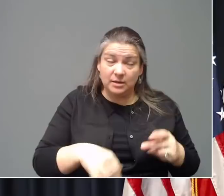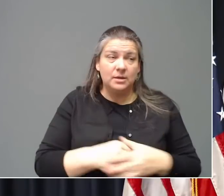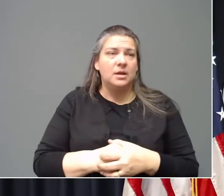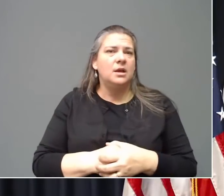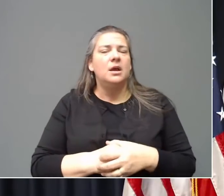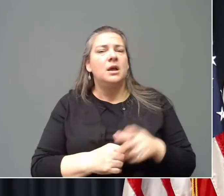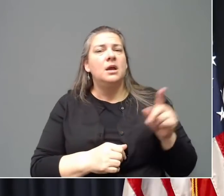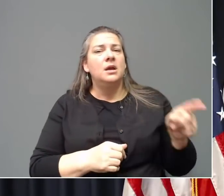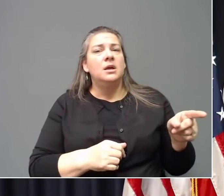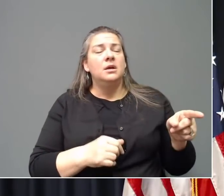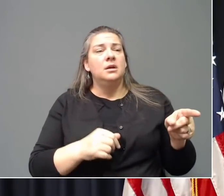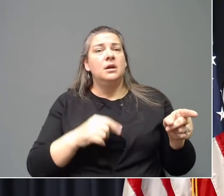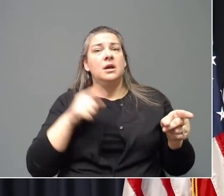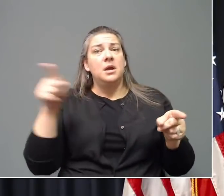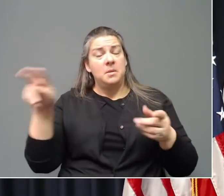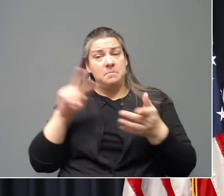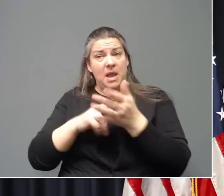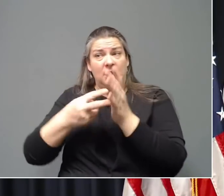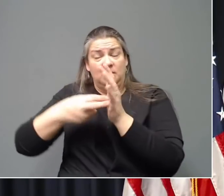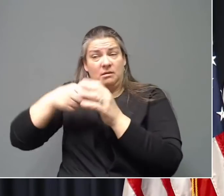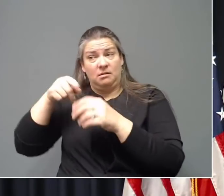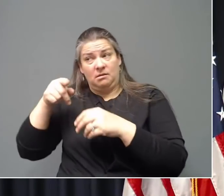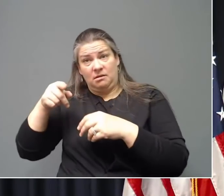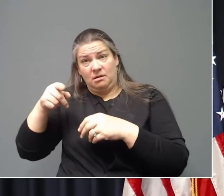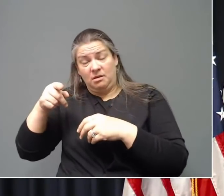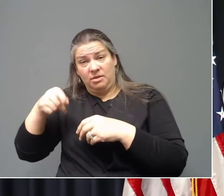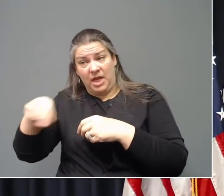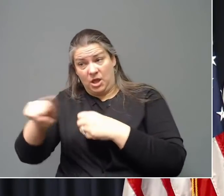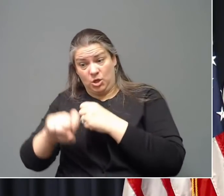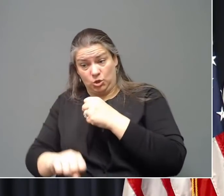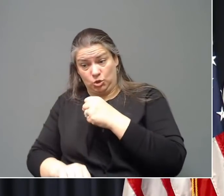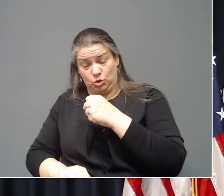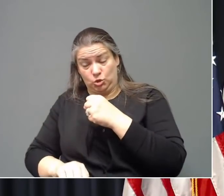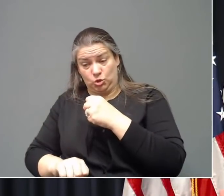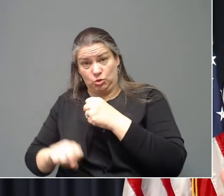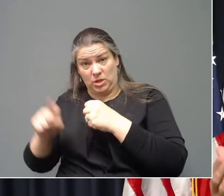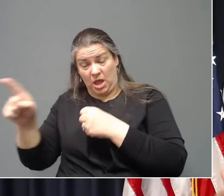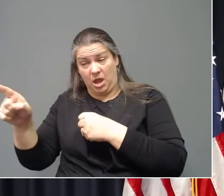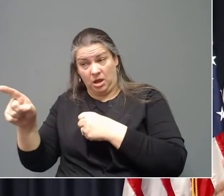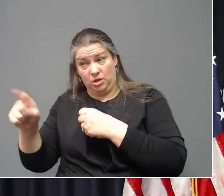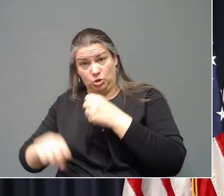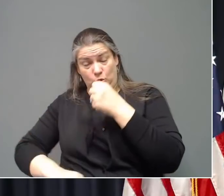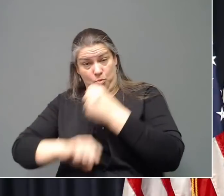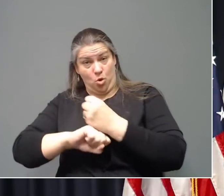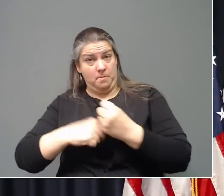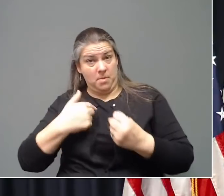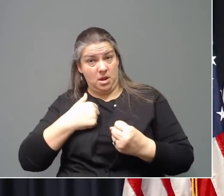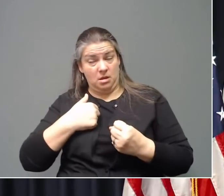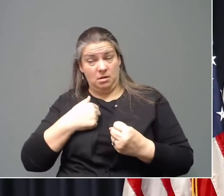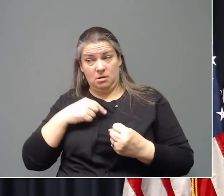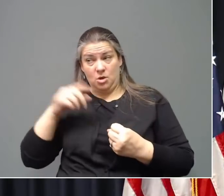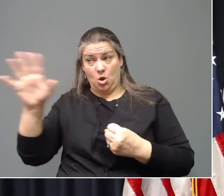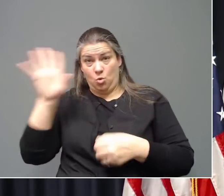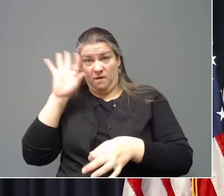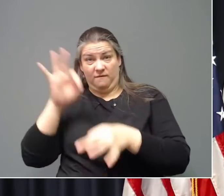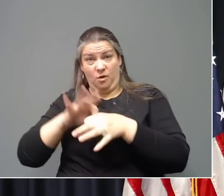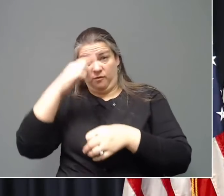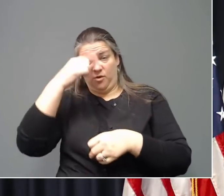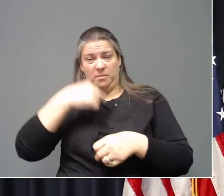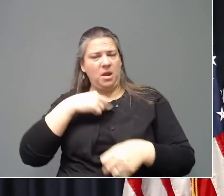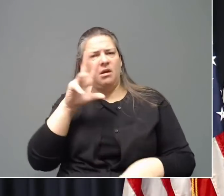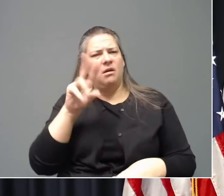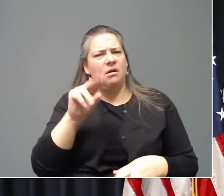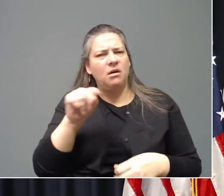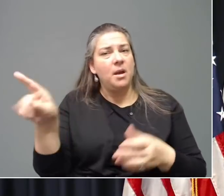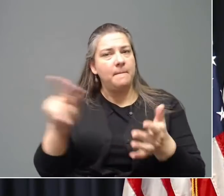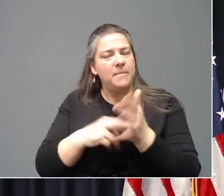they support or that they'll vote for me. It's that they know we're doing the very best we can, and Kentucky being 41st on new deaths right now shows